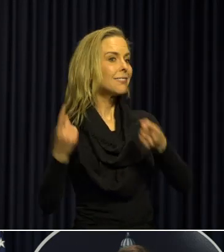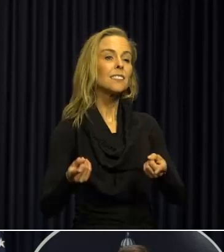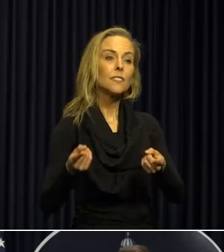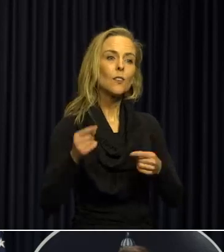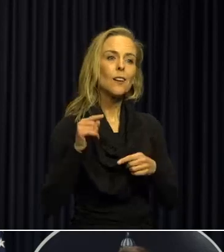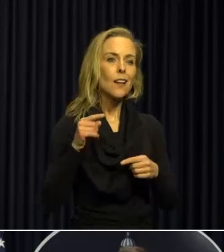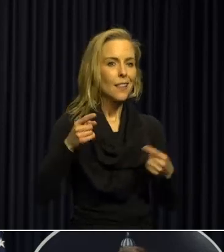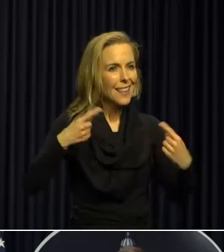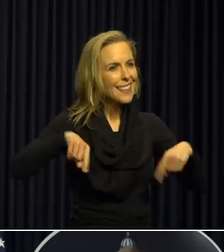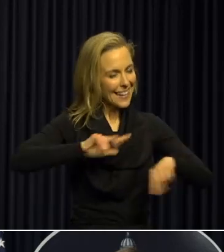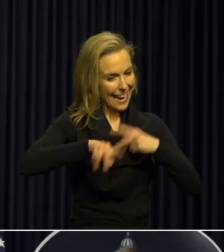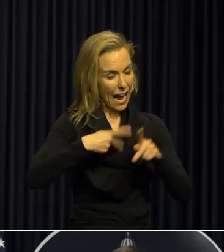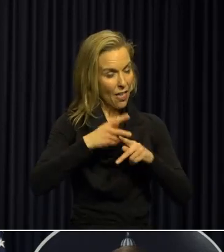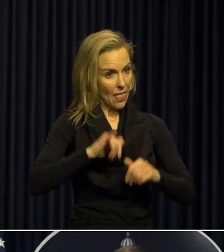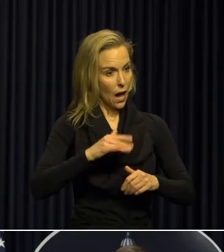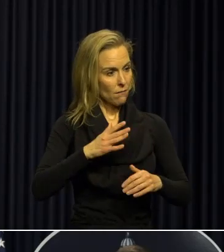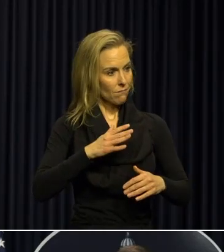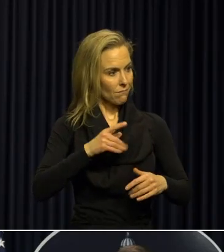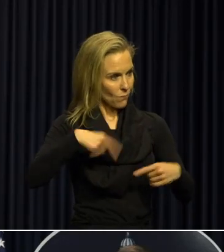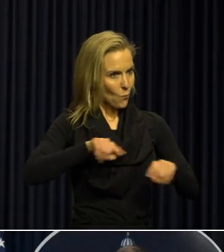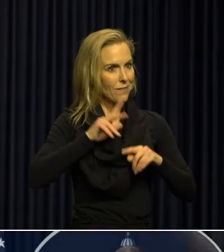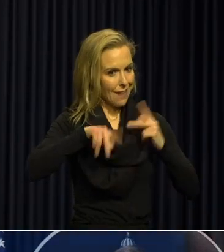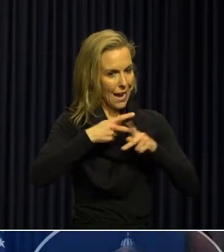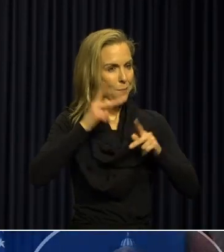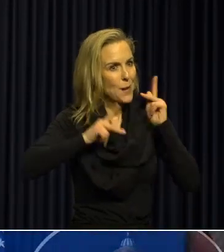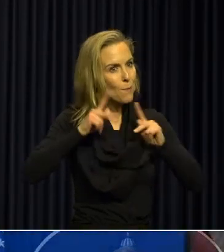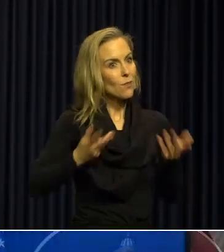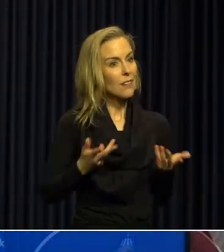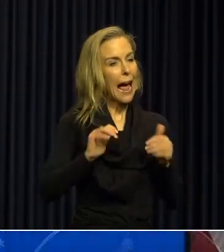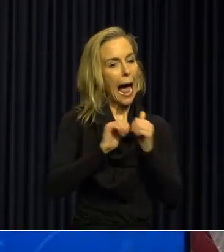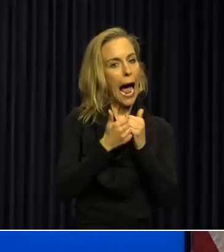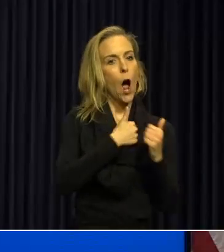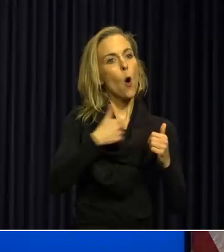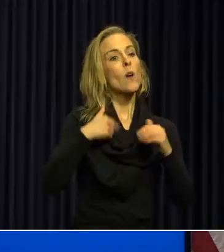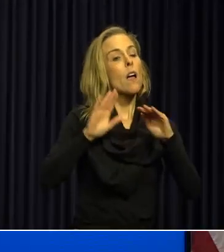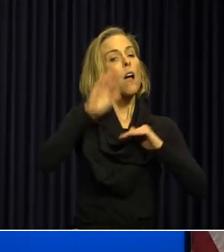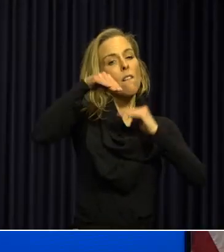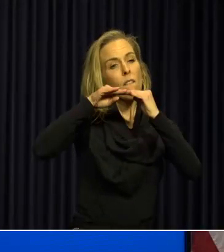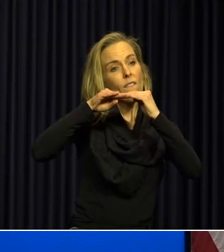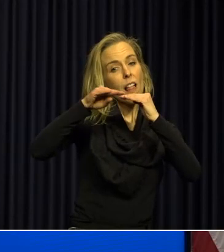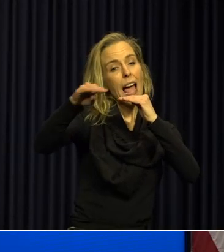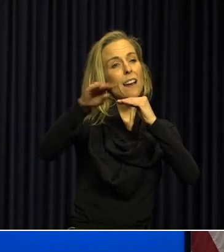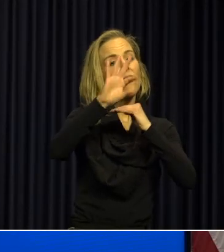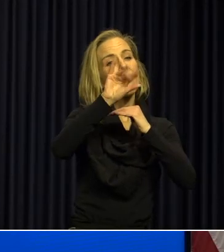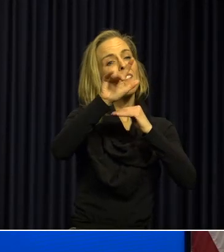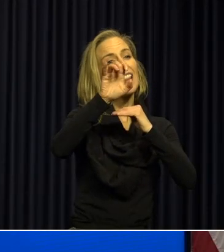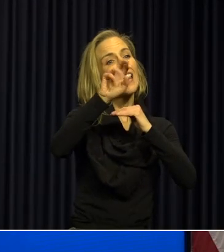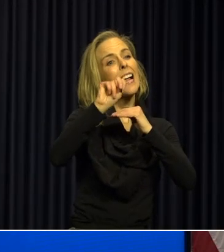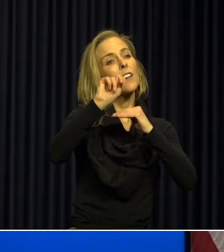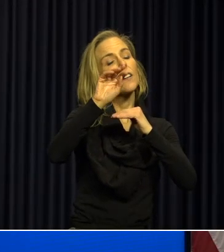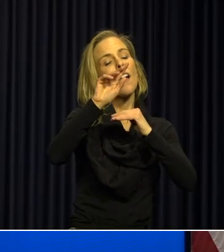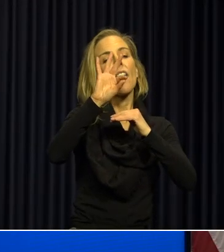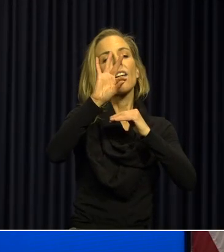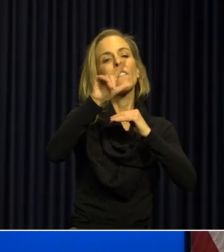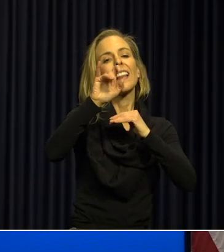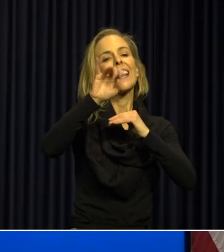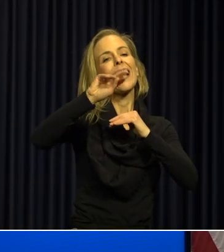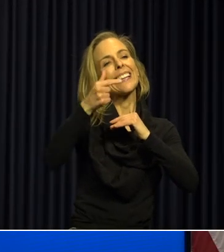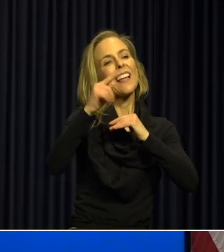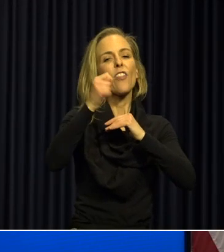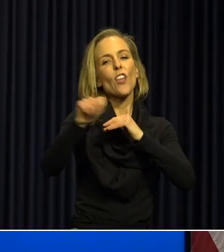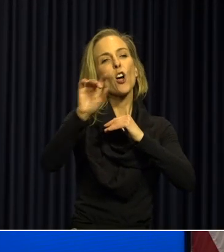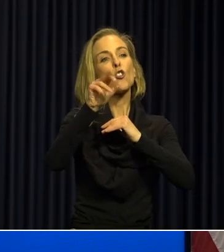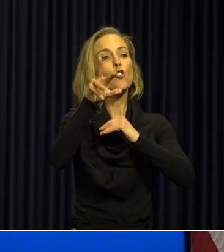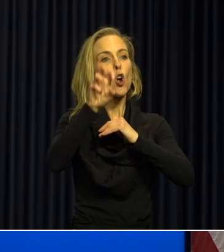people we are. One of the reasons that we're flattening this curve in Kentucky is that we are good people, and we are showing it. As your governor,